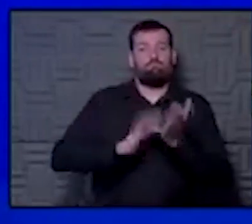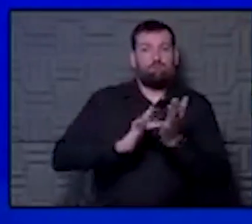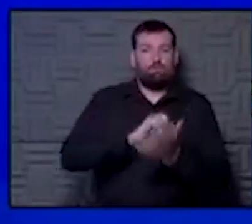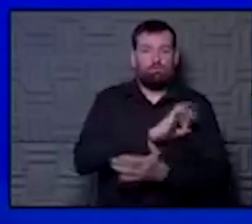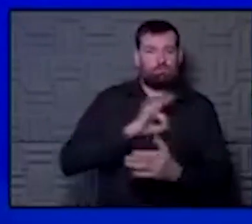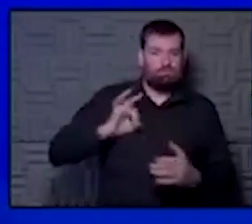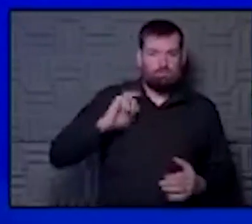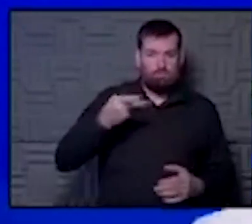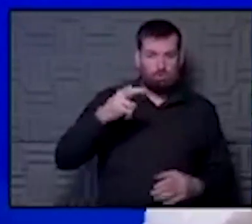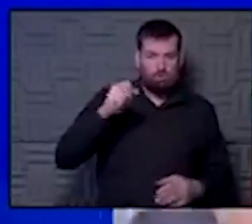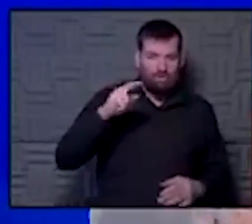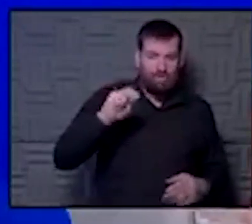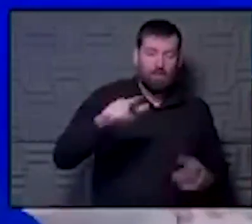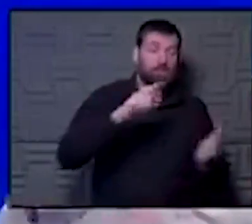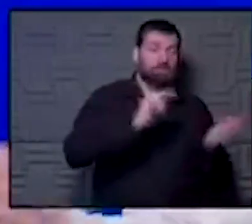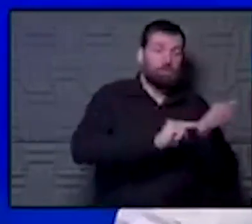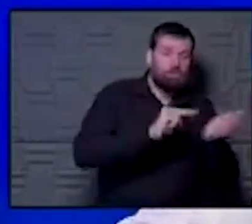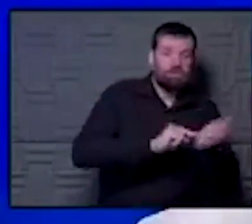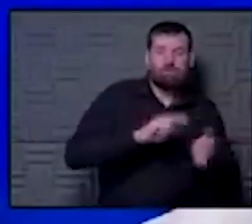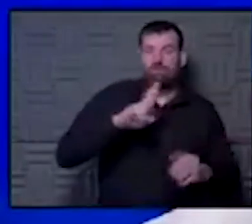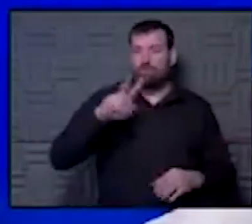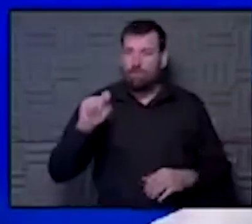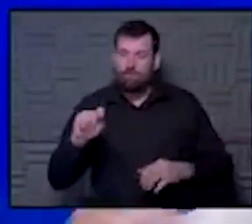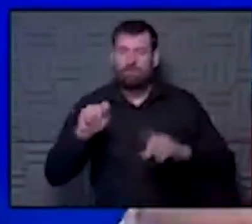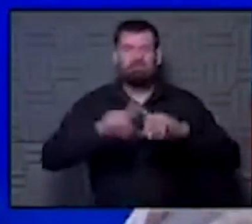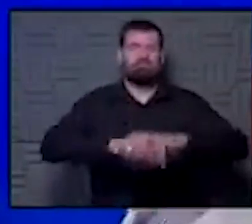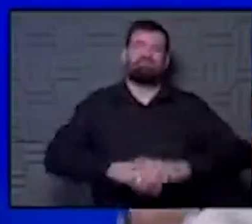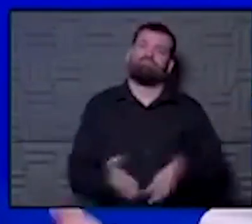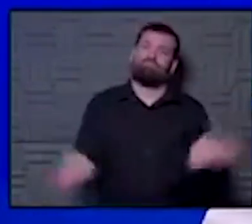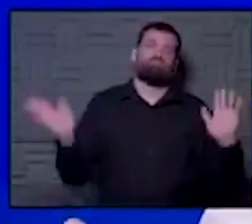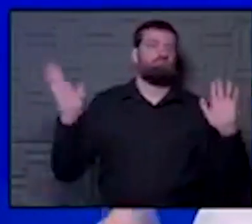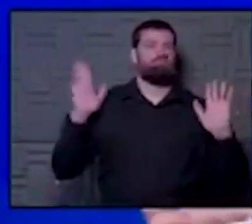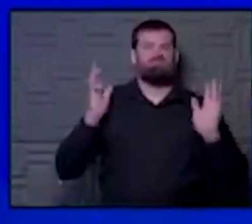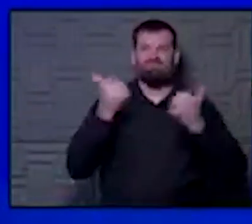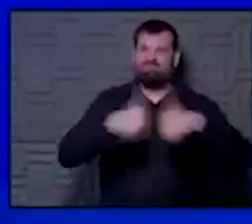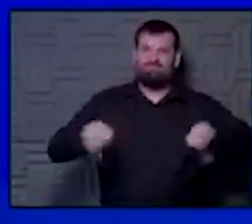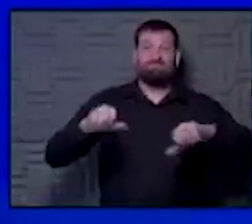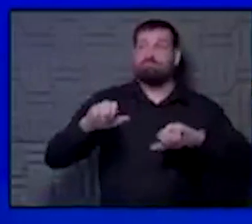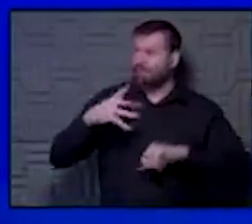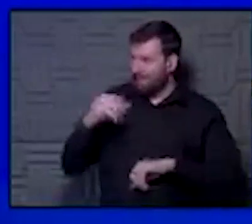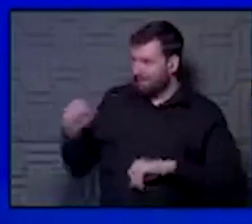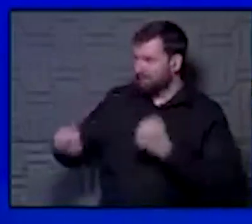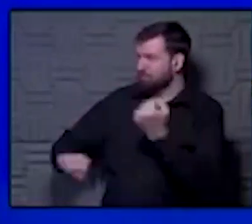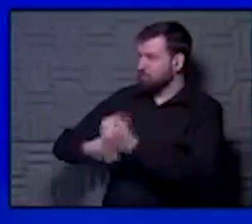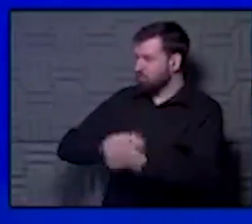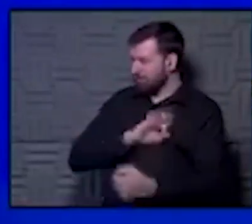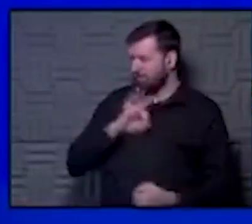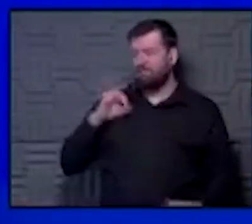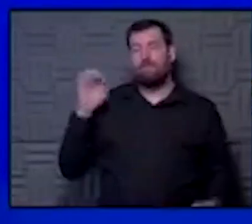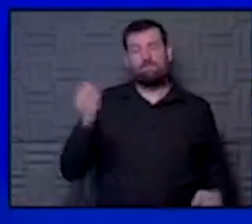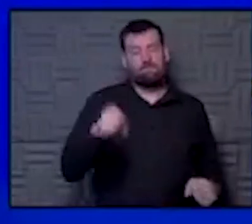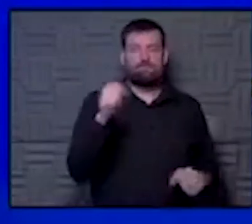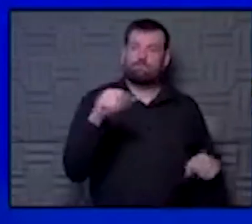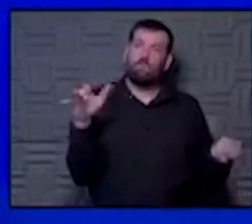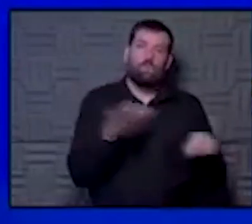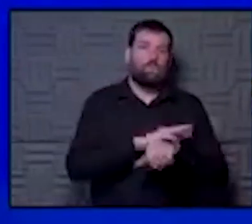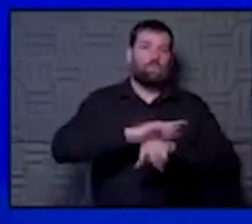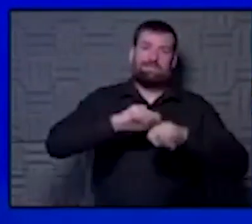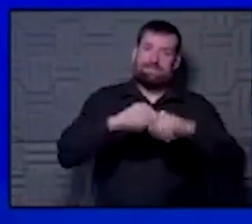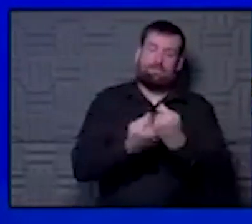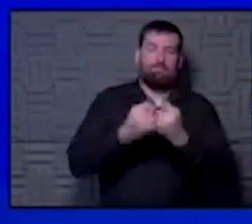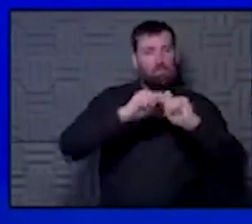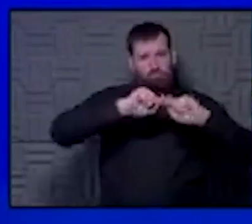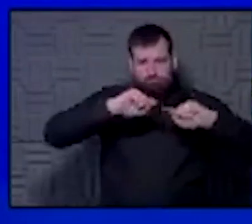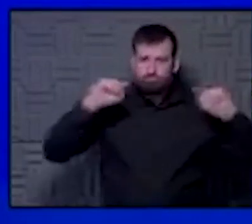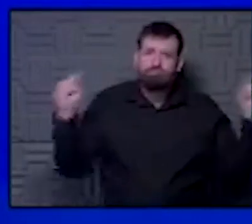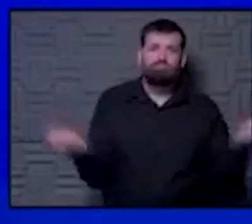respiratory therapists. We mean nurses. We mean all sorts of healthcare workers. So all of us here in the hospital. And support staff. You bet. Support staff, the whole team, because it's a team of people